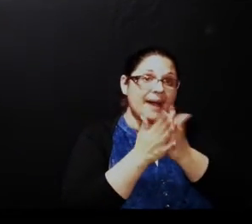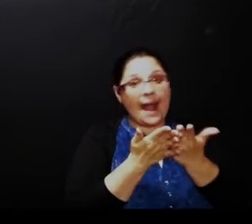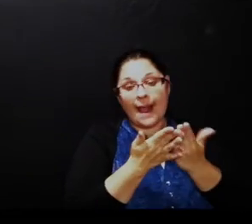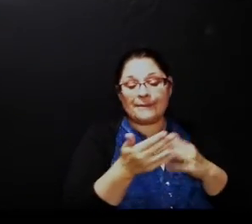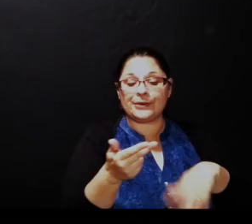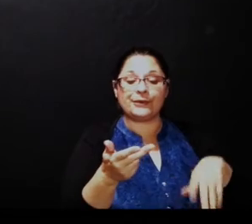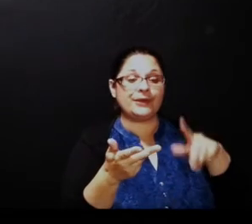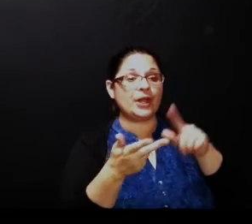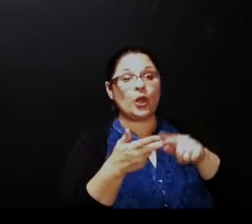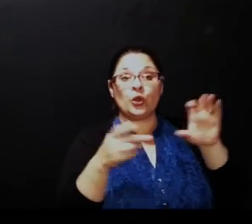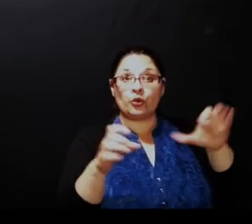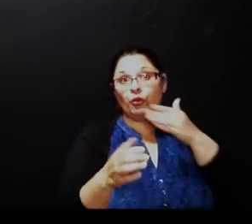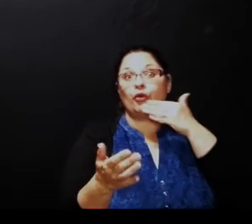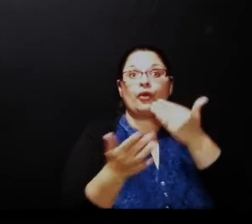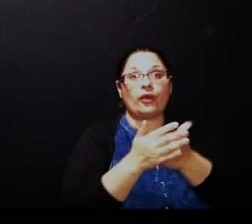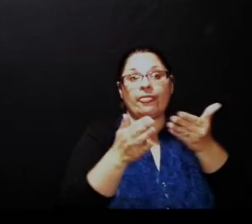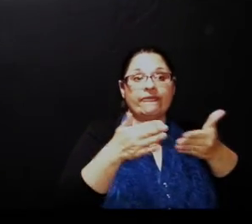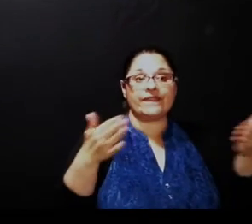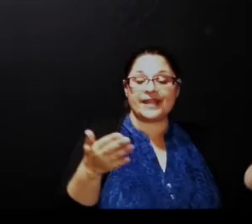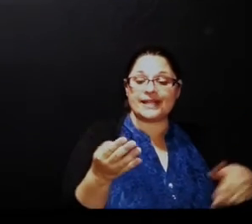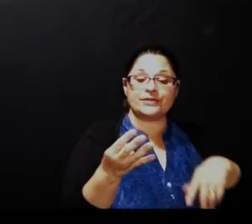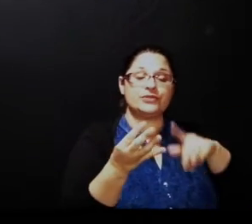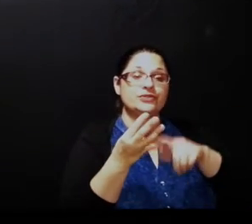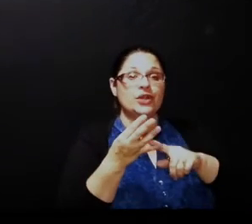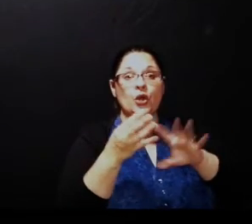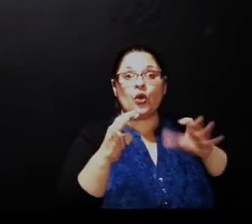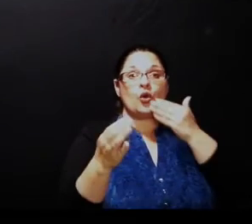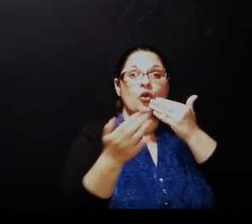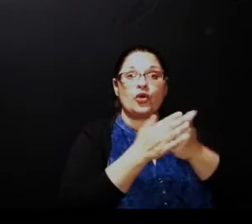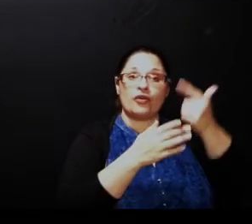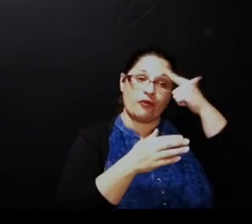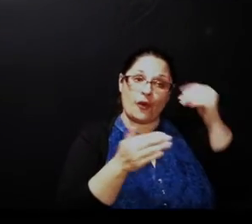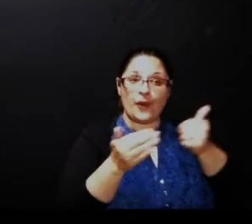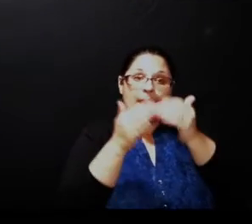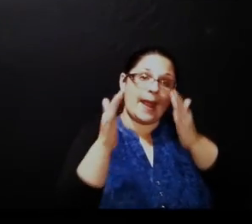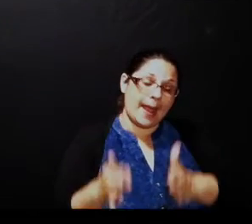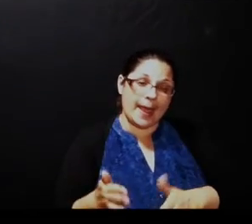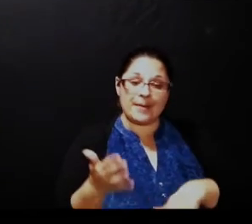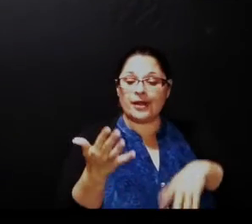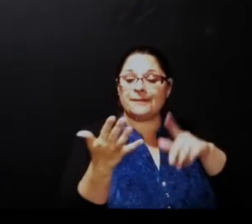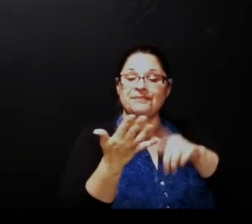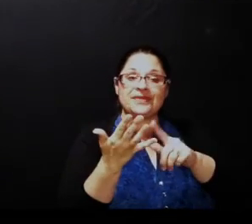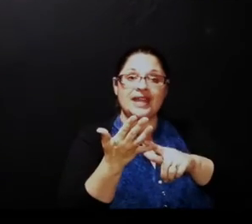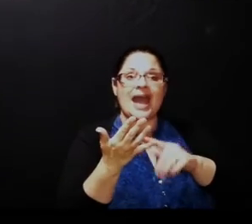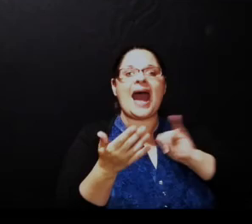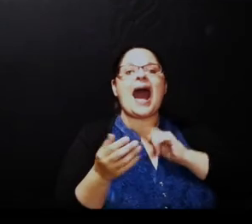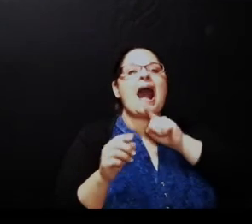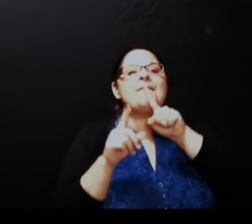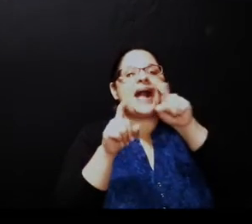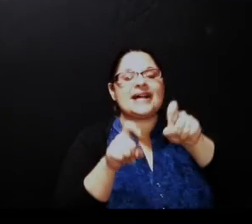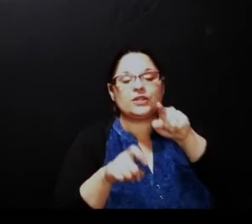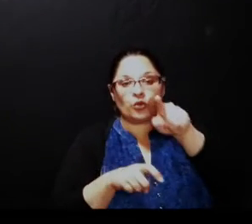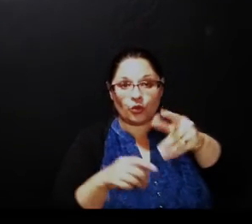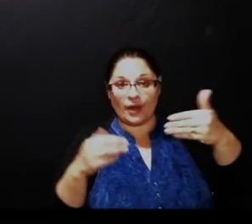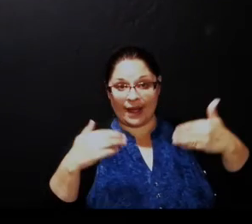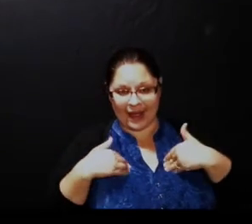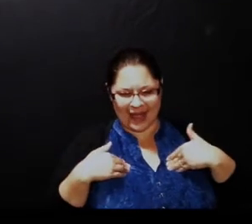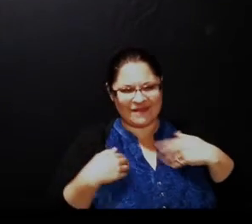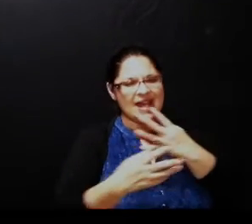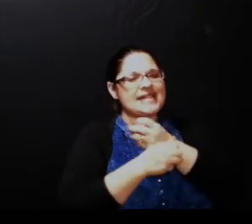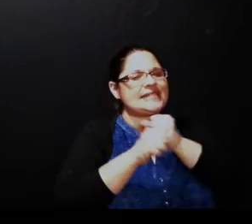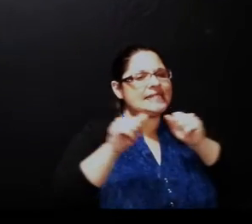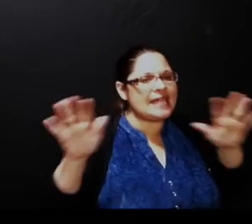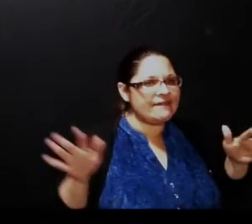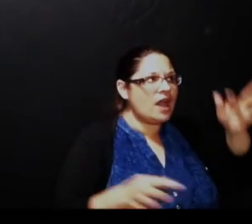not asking you if you're good to your neighbor. I'm asking you, do you have a relationship, a saving, faithful relationship